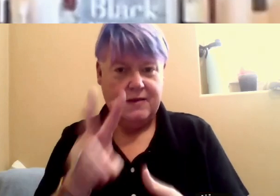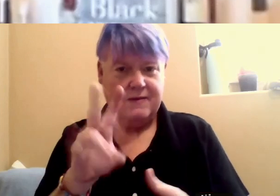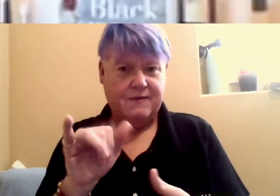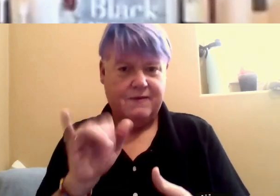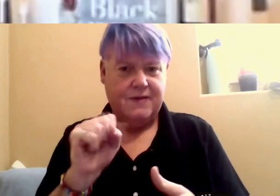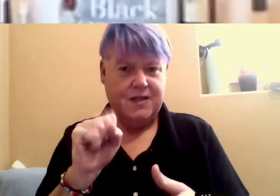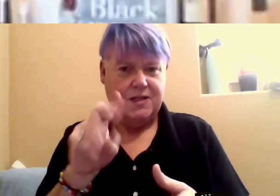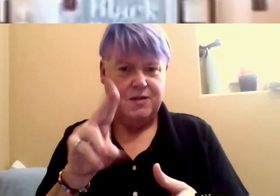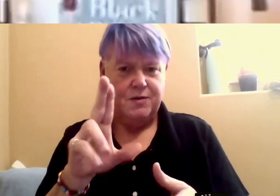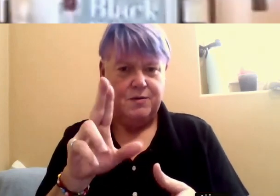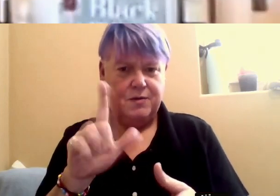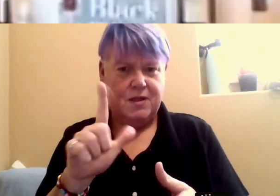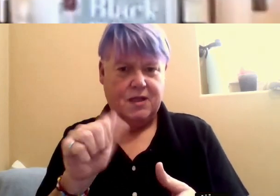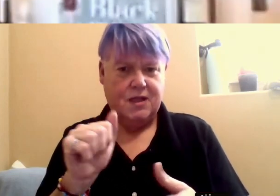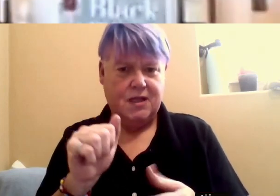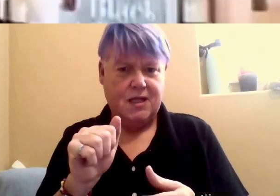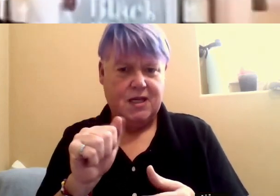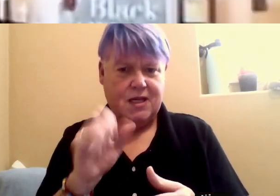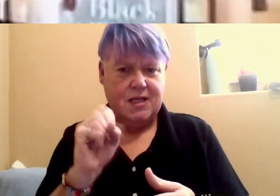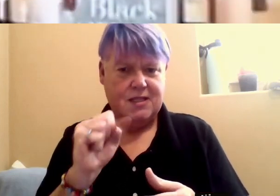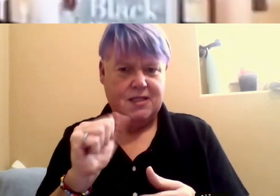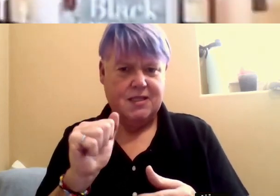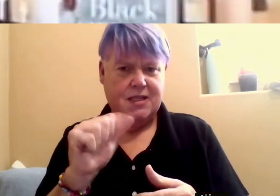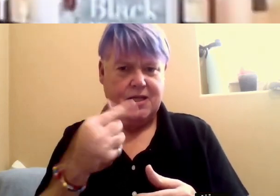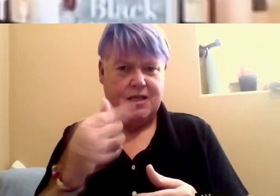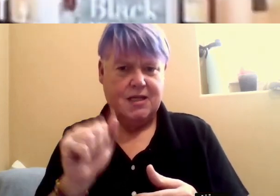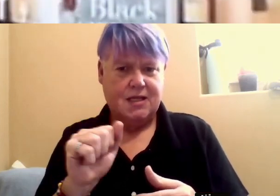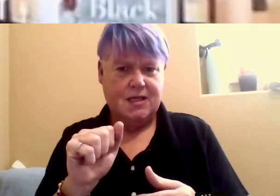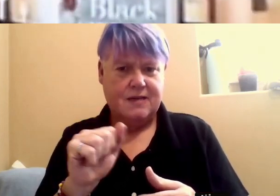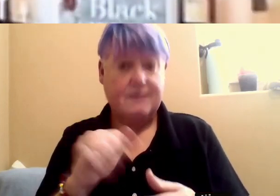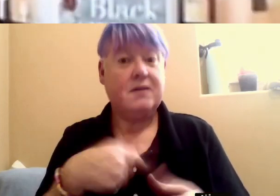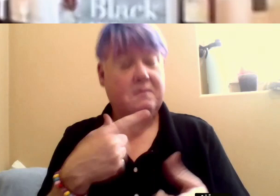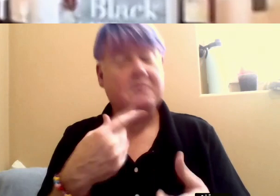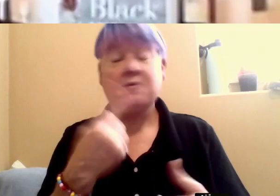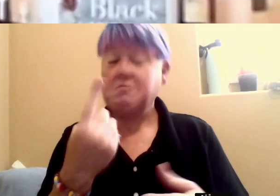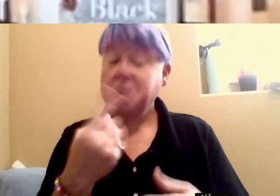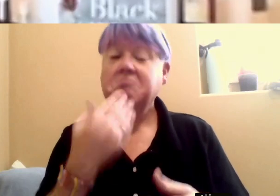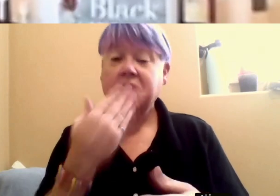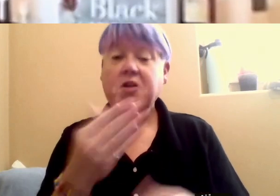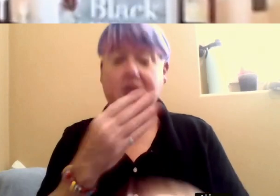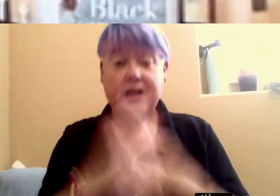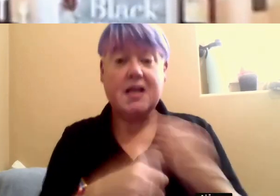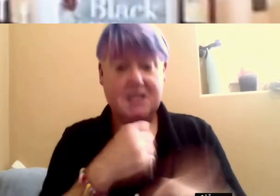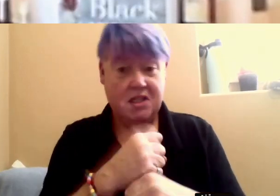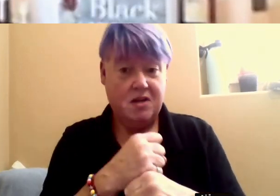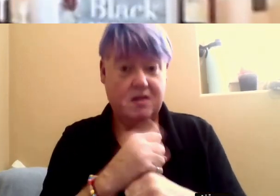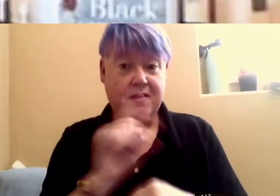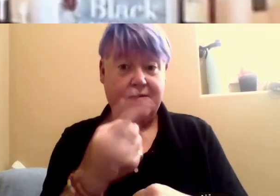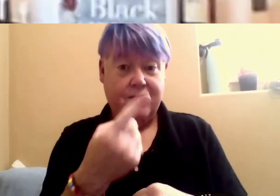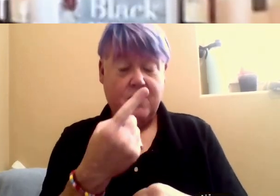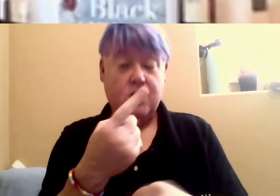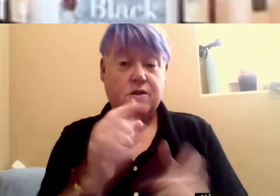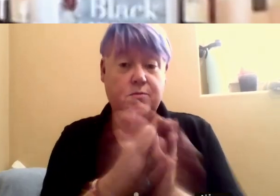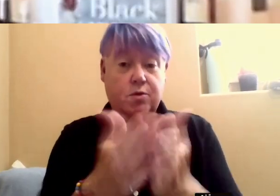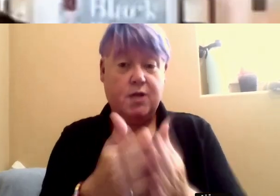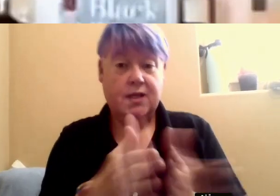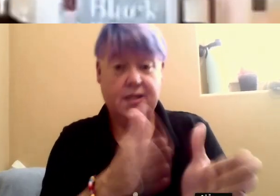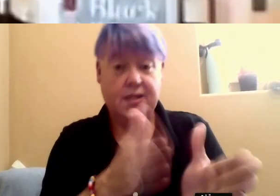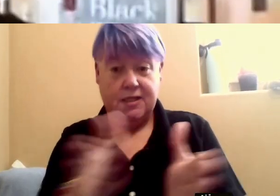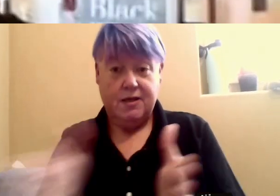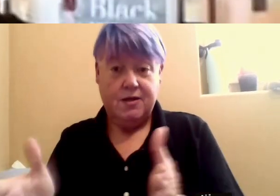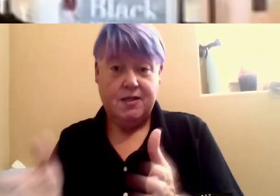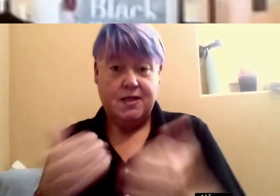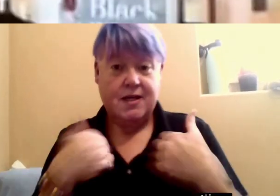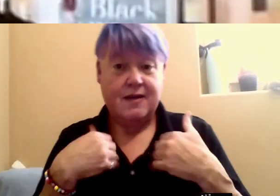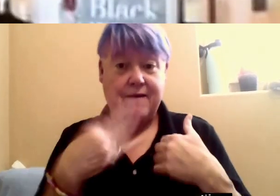the Barren Grounds has done, really, really well over the past year in Canada. And that's the first book in a series. So I actually have like